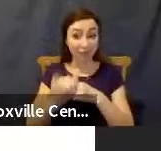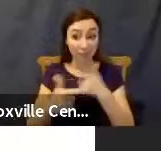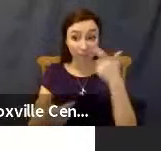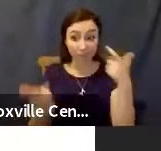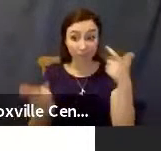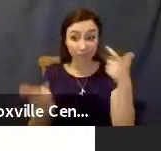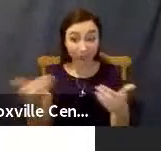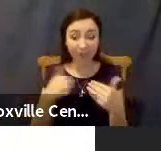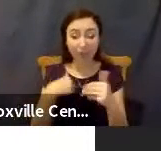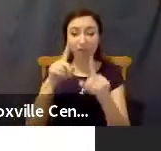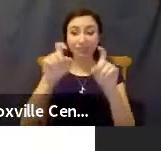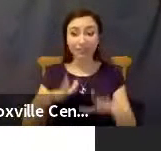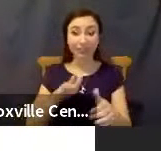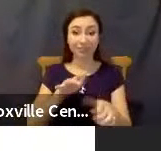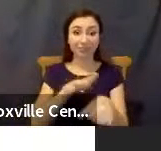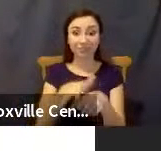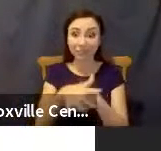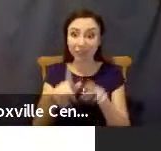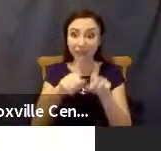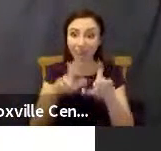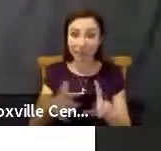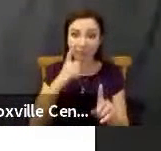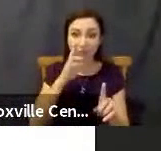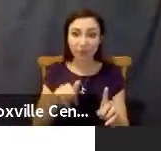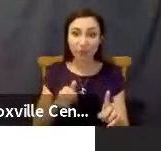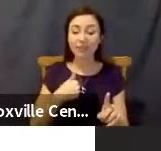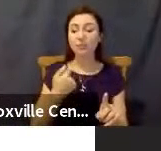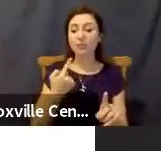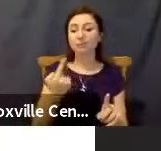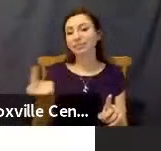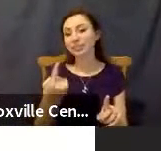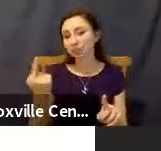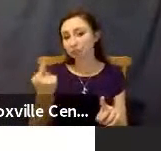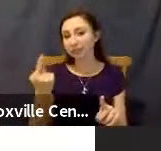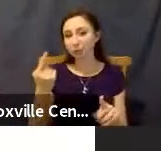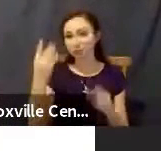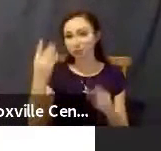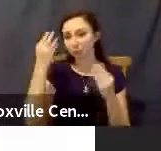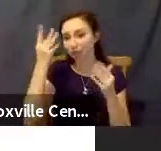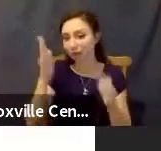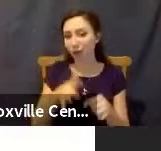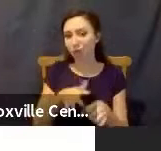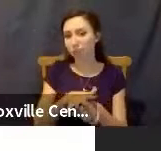having the test that we could do. So just, again, something to think about.